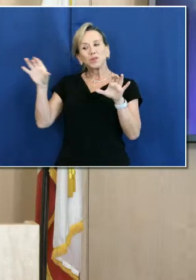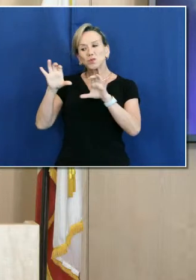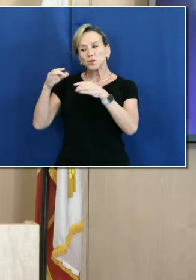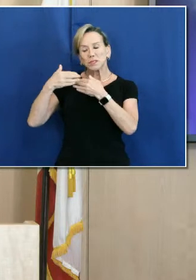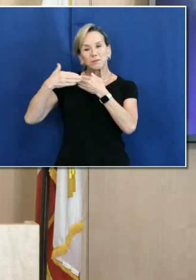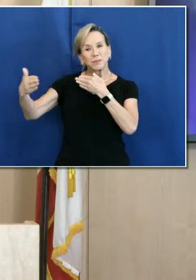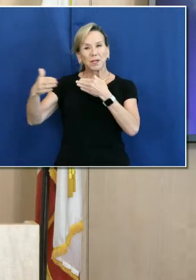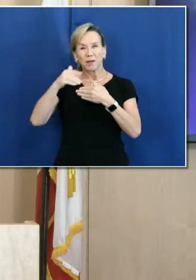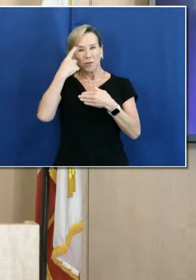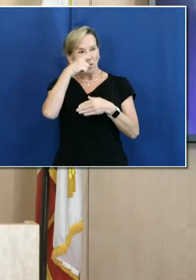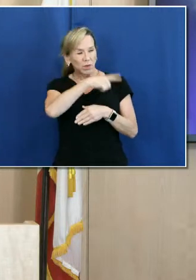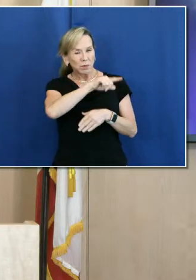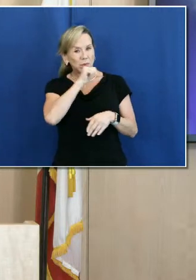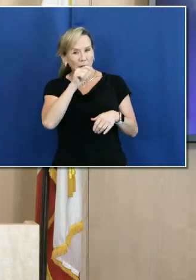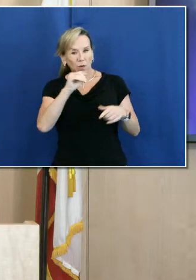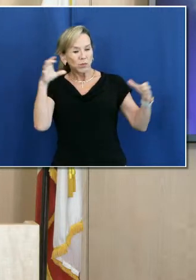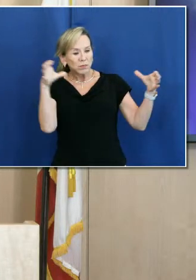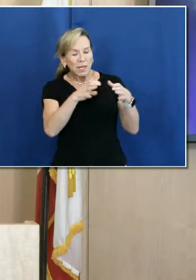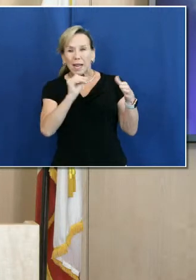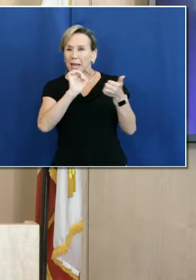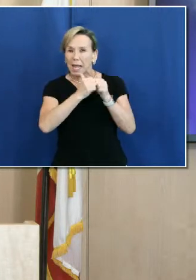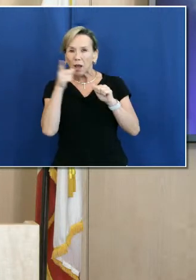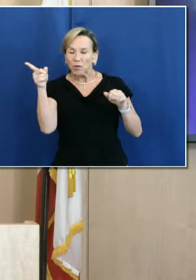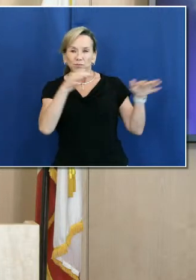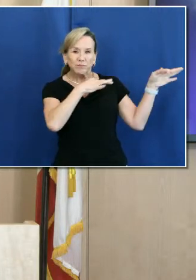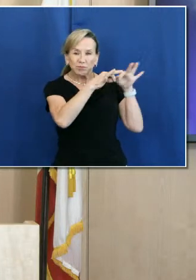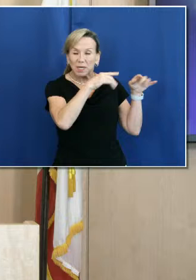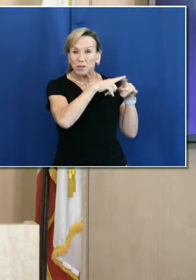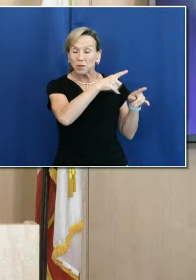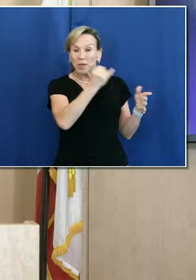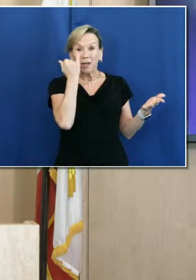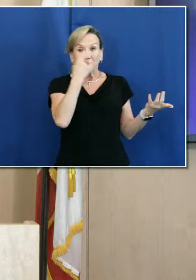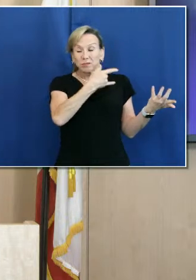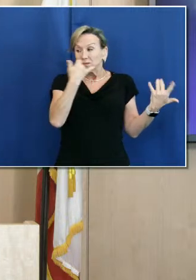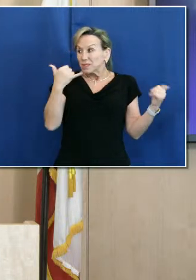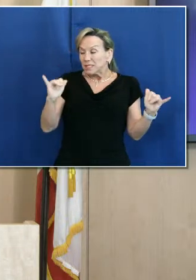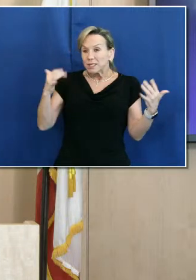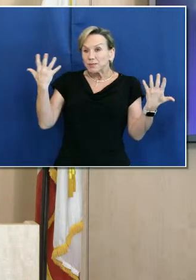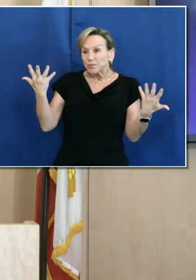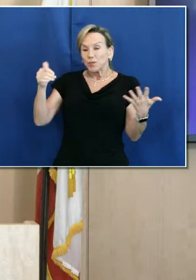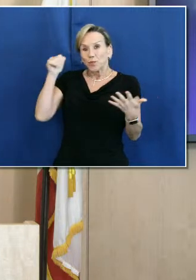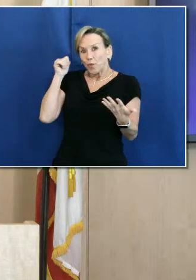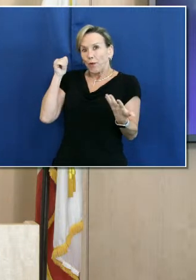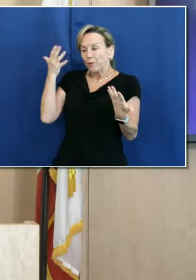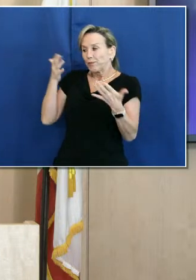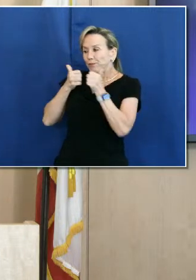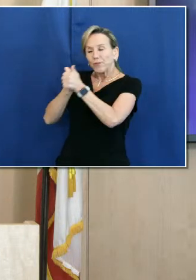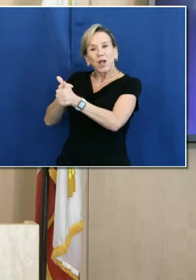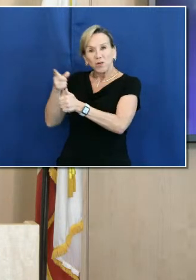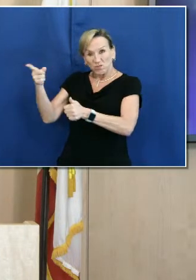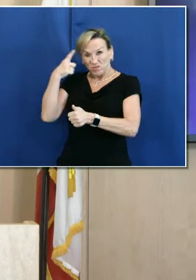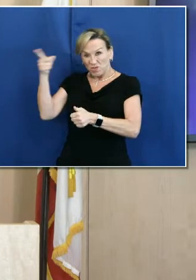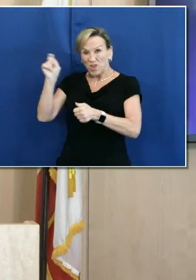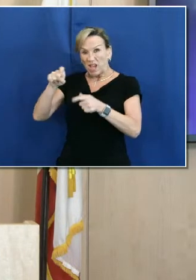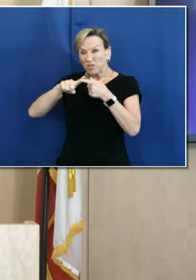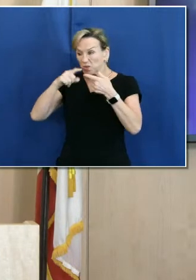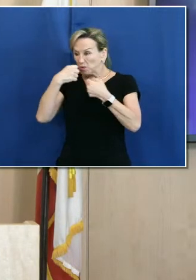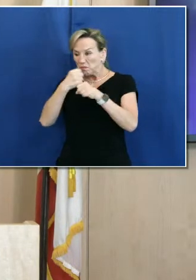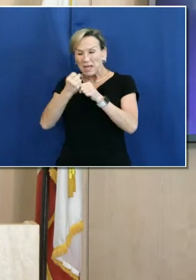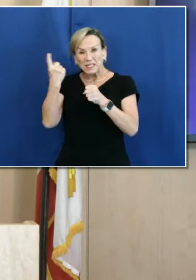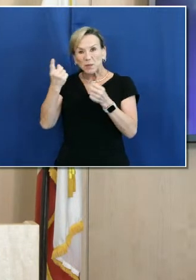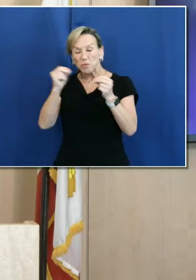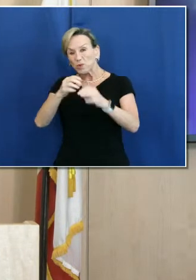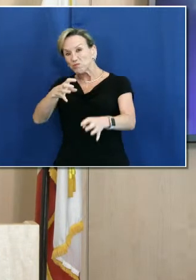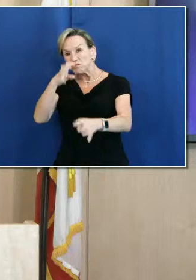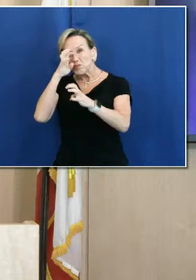these gatherings? And if you can't do anything more, do you think you need to find more effective tactics to ensure that people are complying